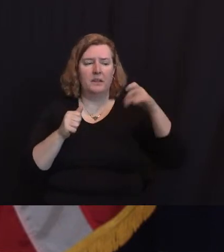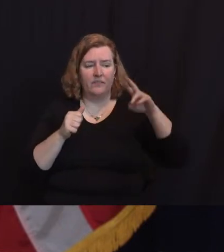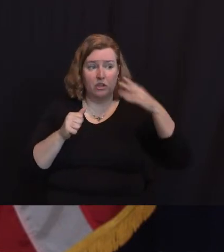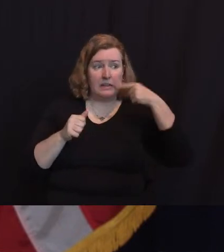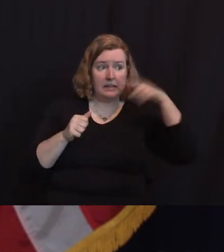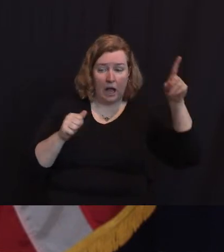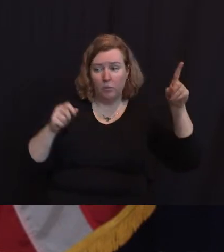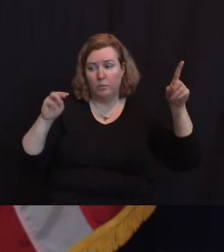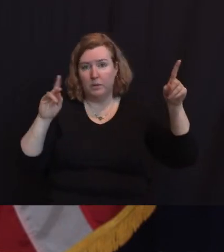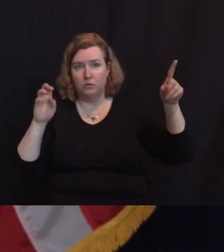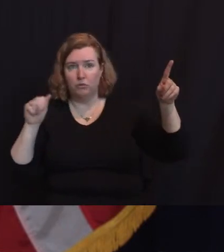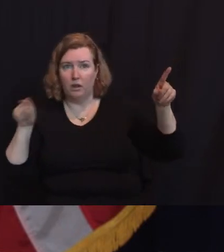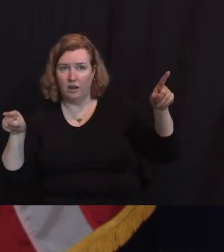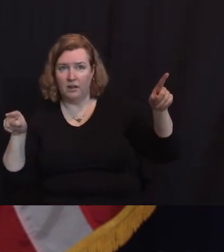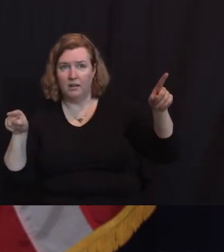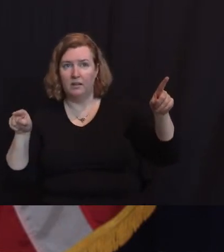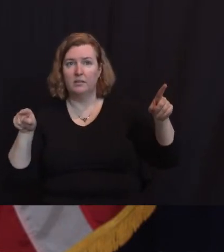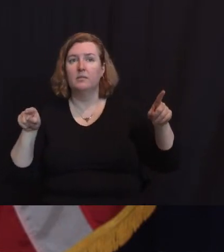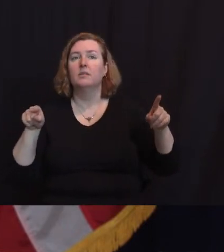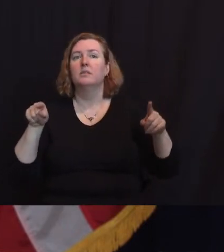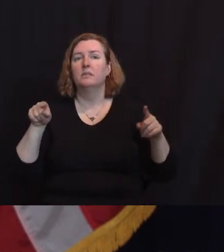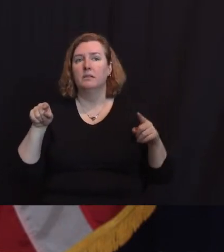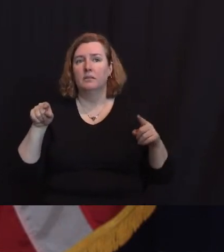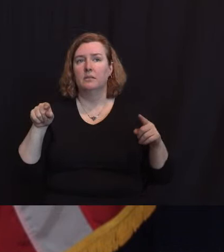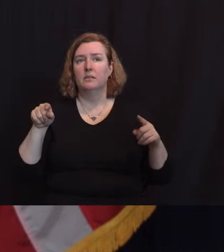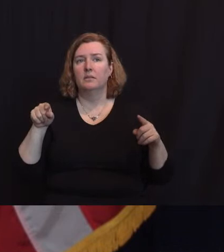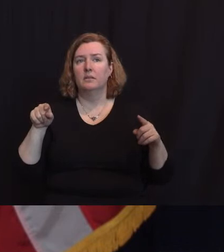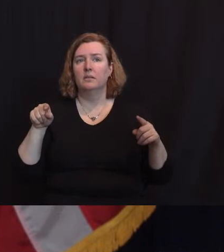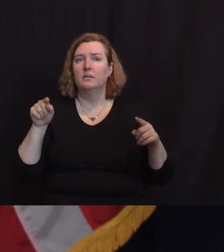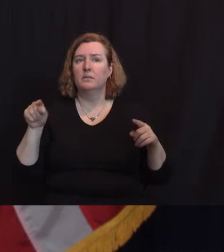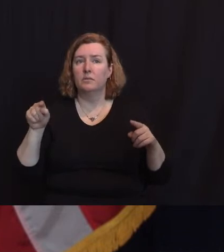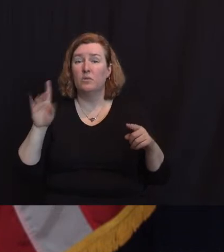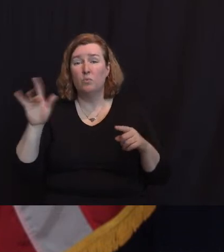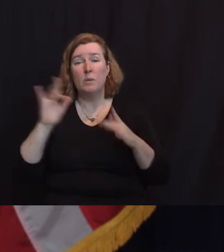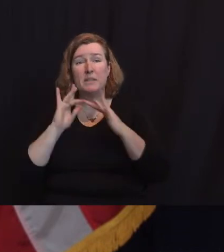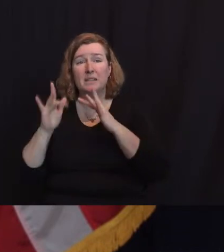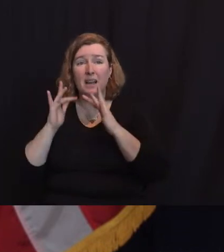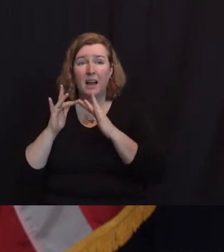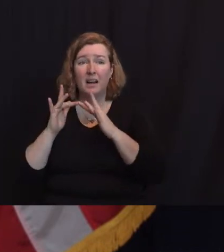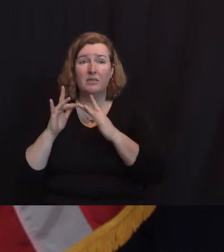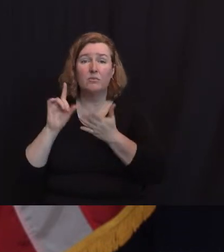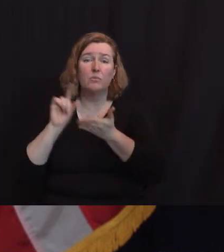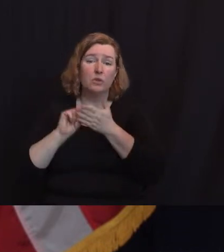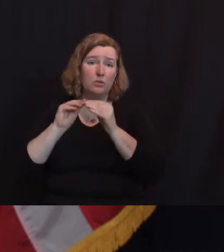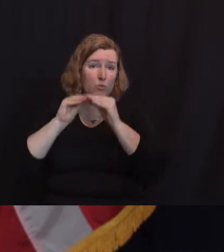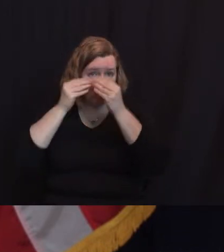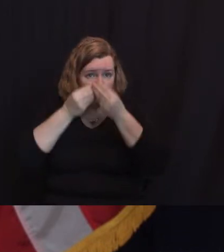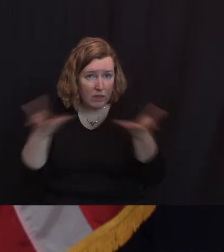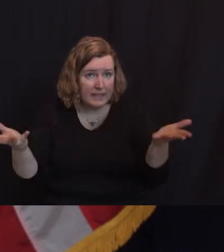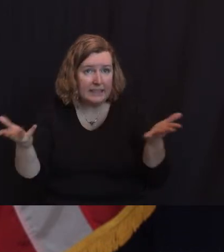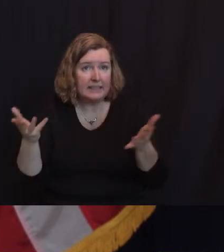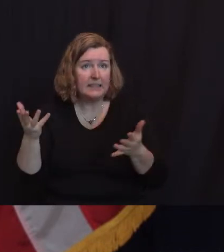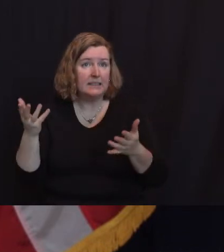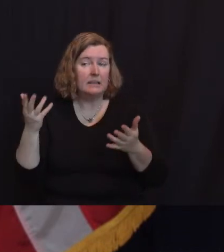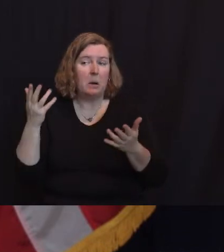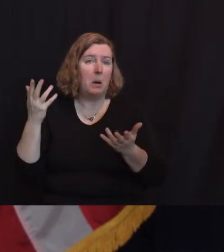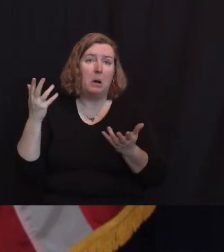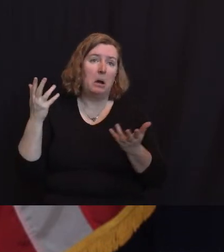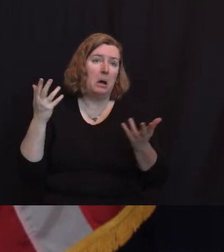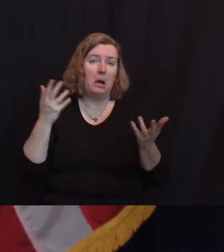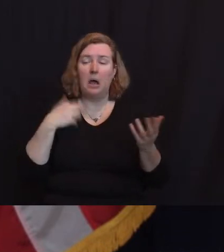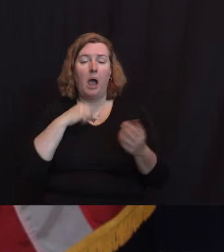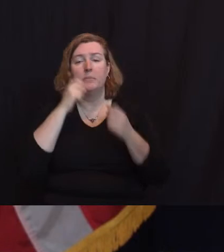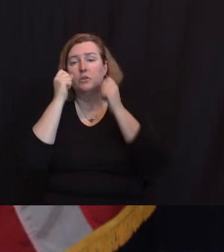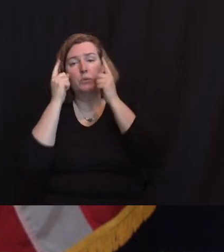on their website today, and there was no press release about that, so I'm not sure where the media got that information. But I wouldn't be surprised if they have the